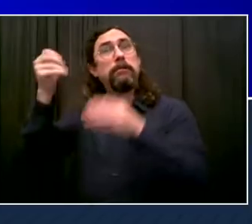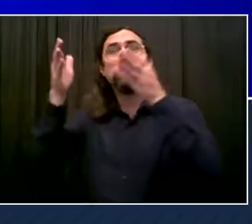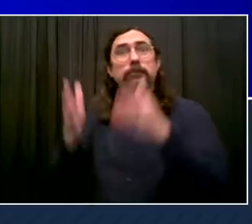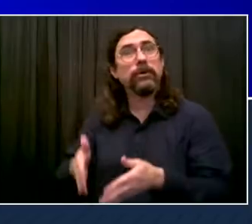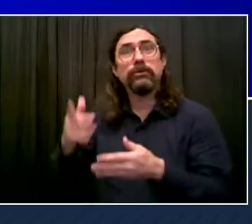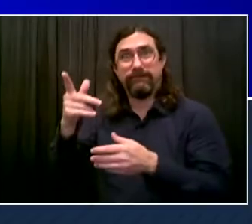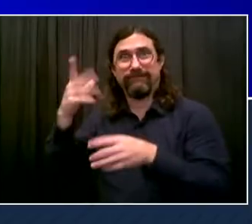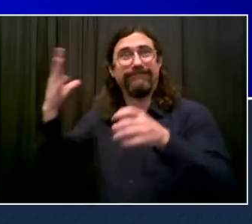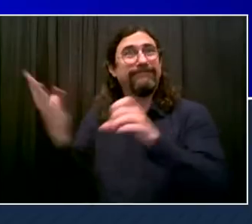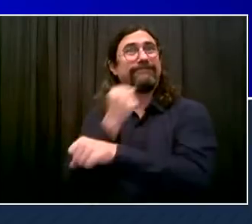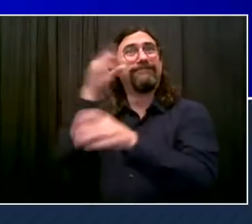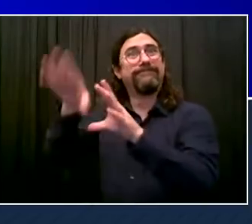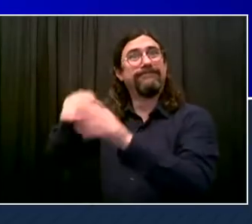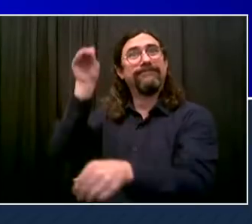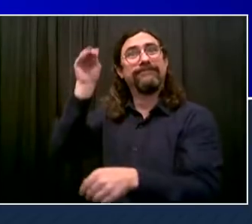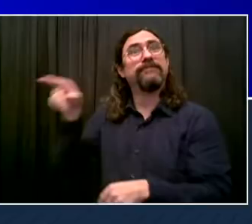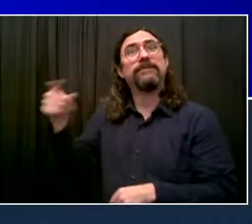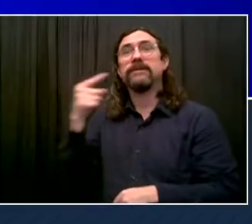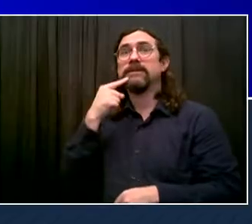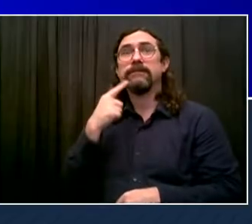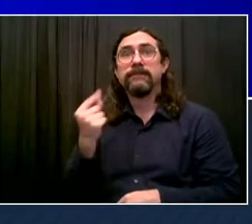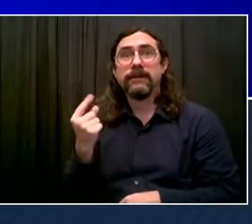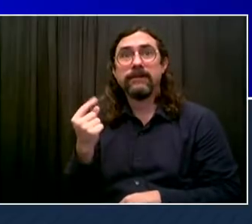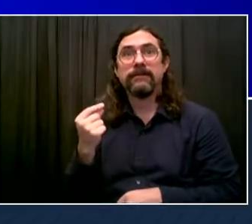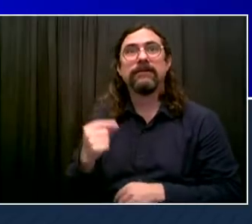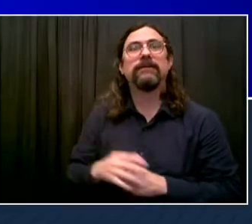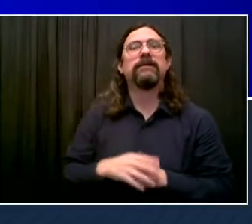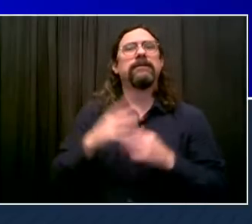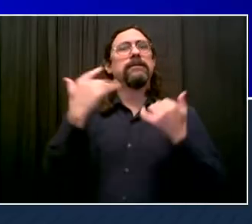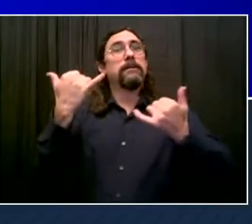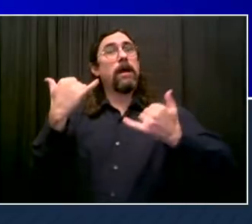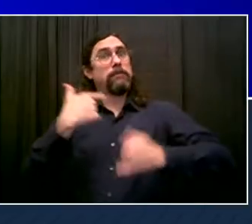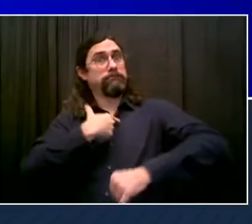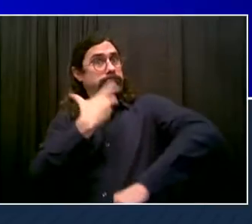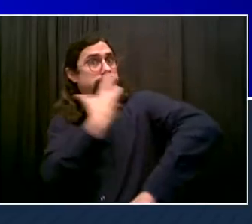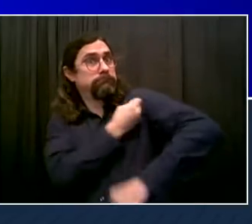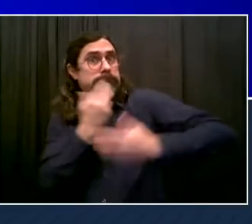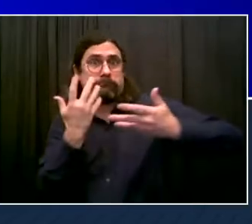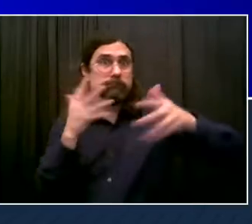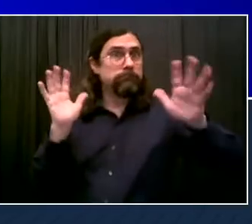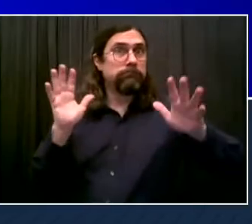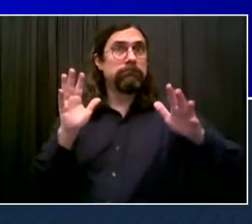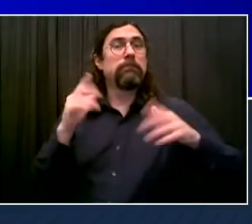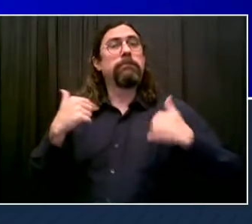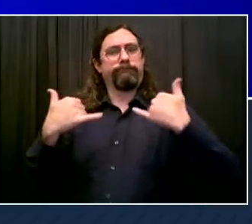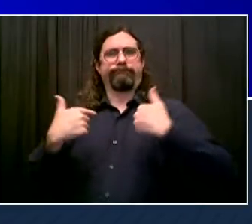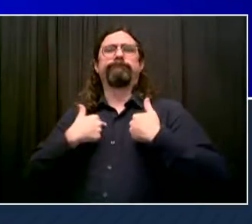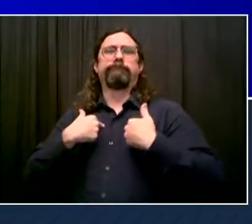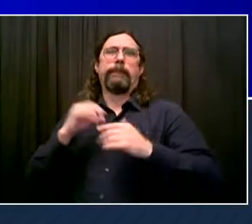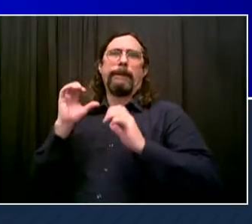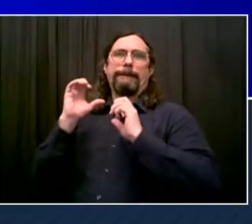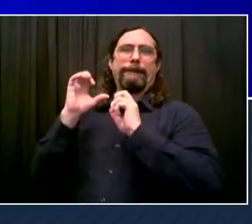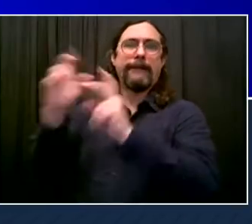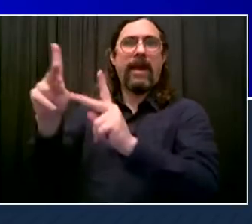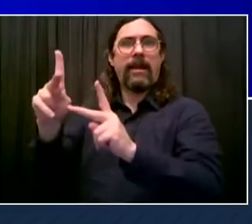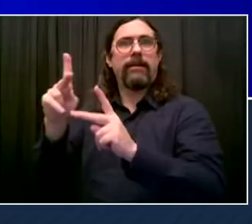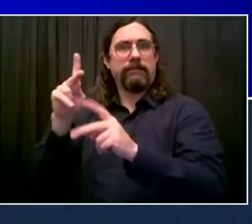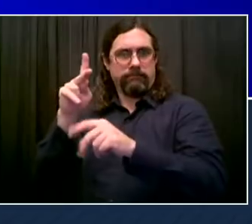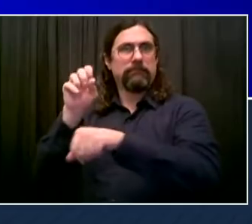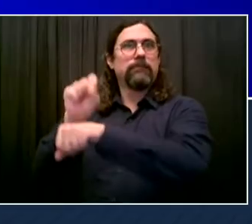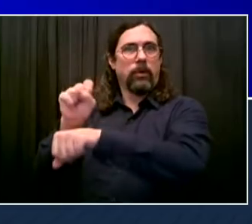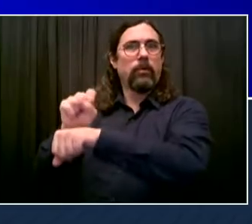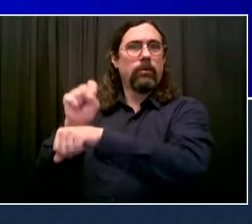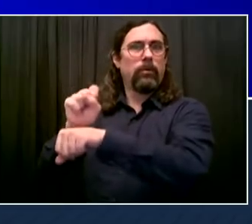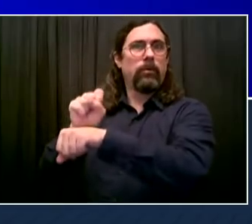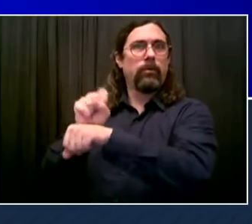says, I can go back to work working on concerts, shows, and live events. IATSE Local 1 strong. I like that pride,